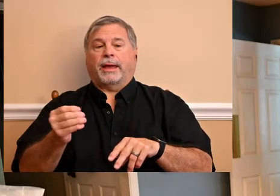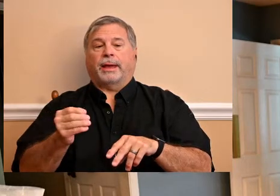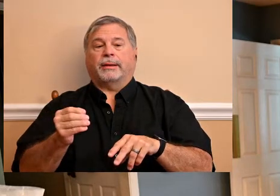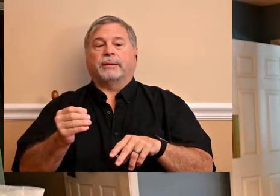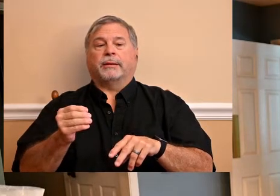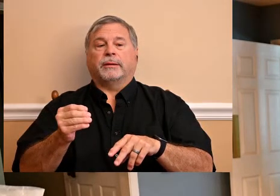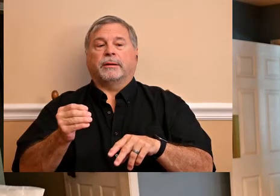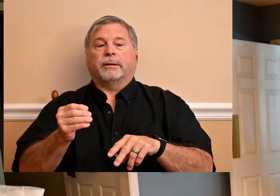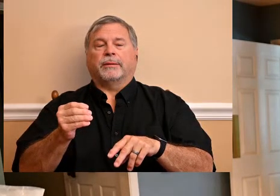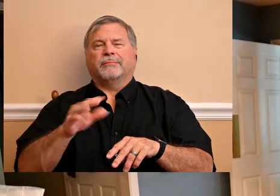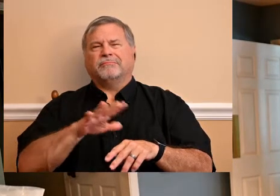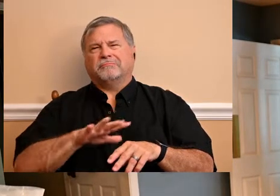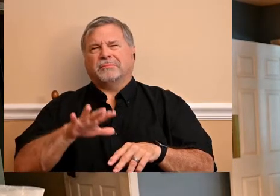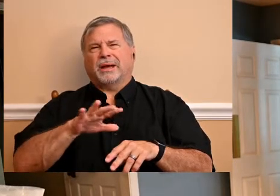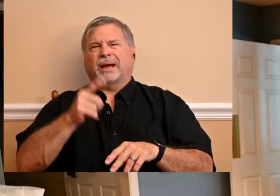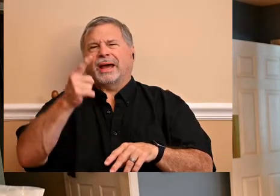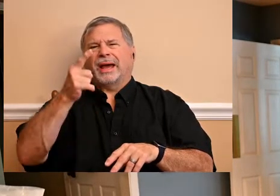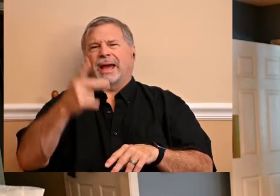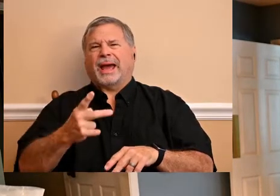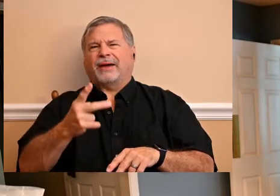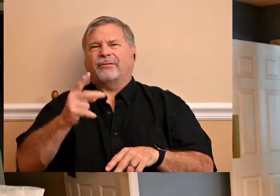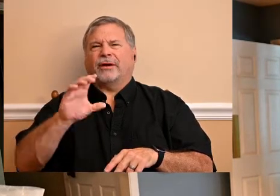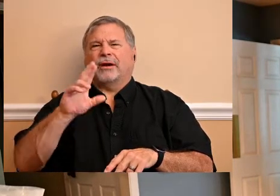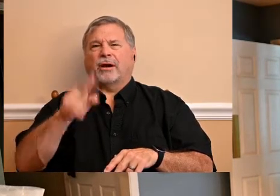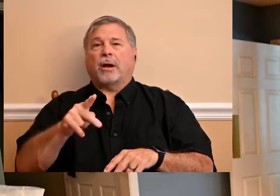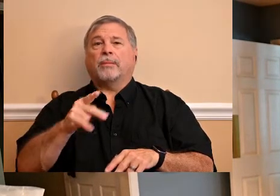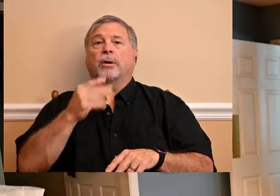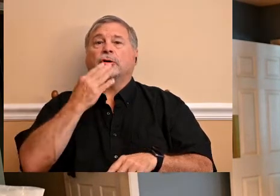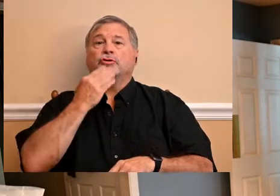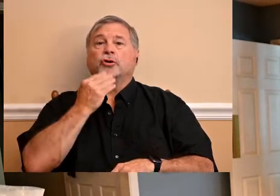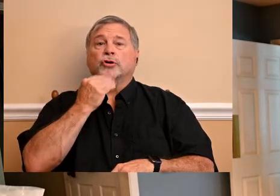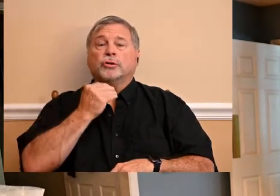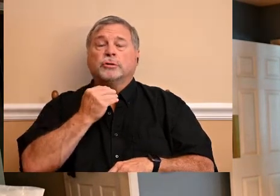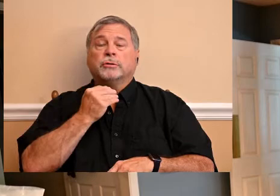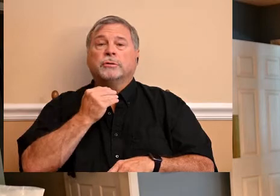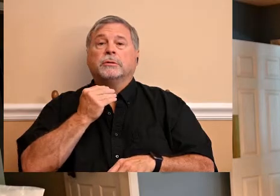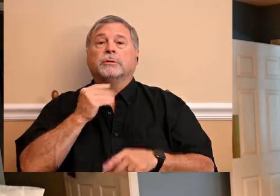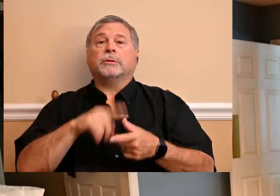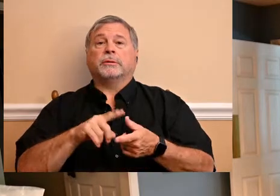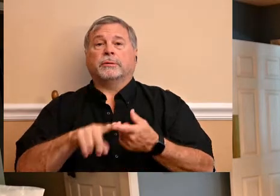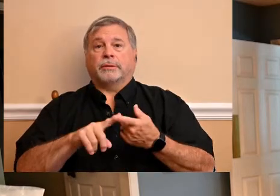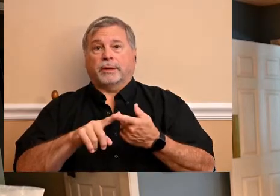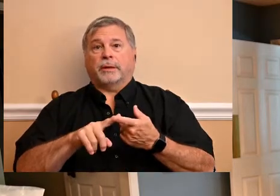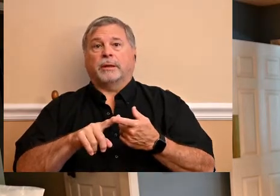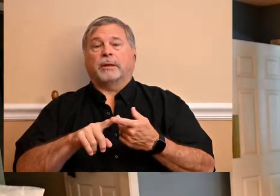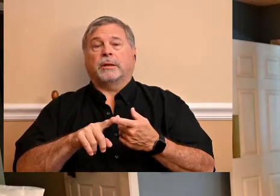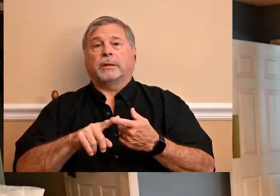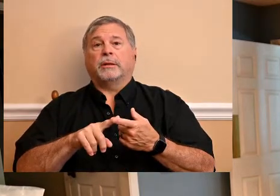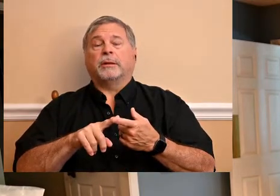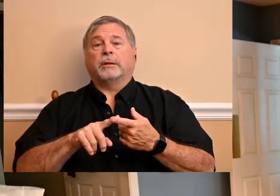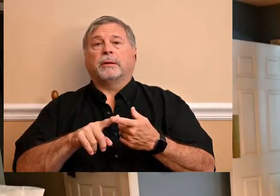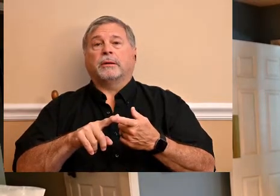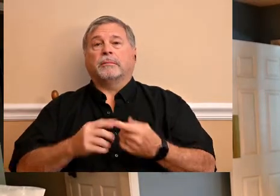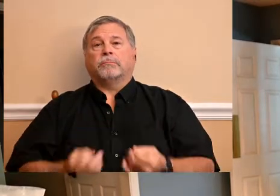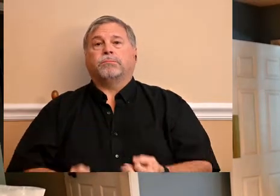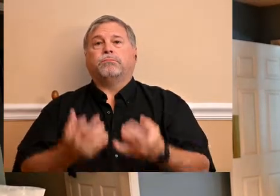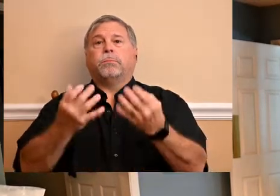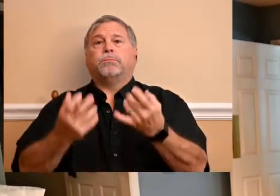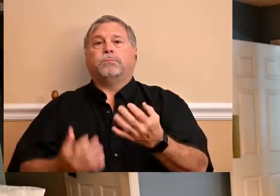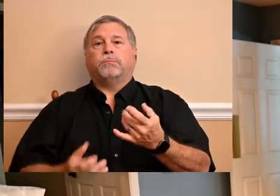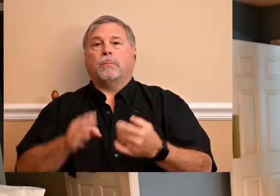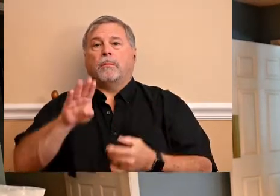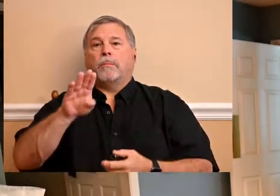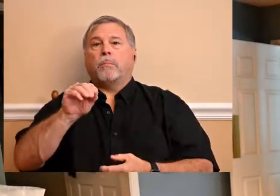with that, we're going to put in about a half a cup of sugar. And we're going to start to get